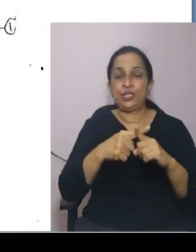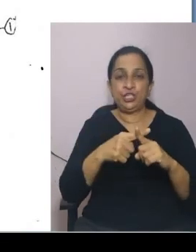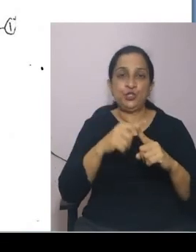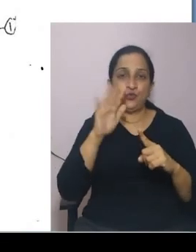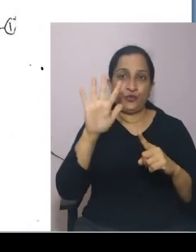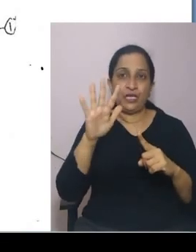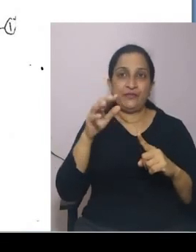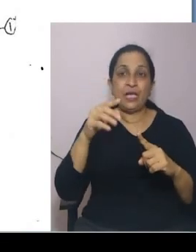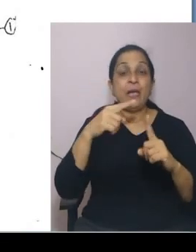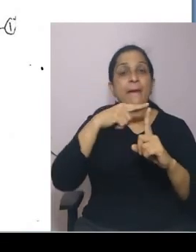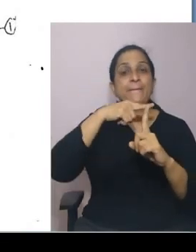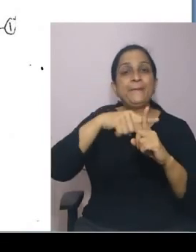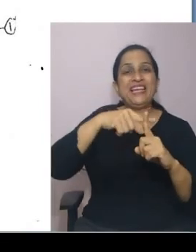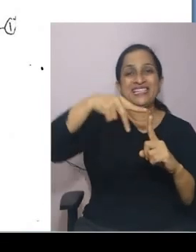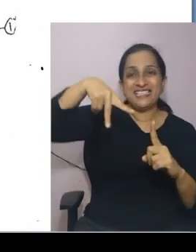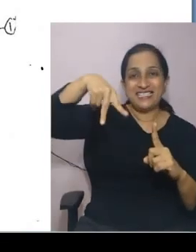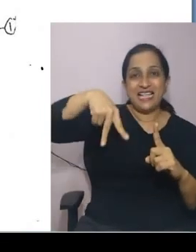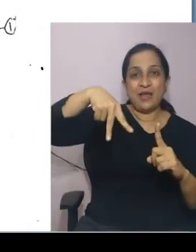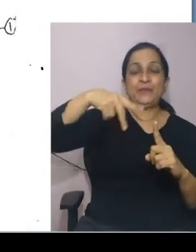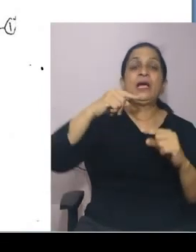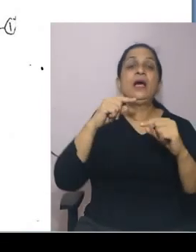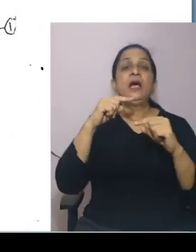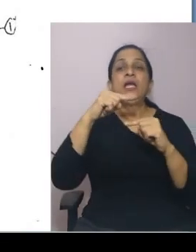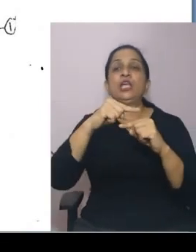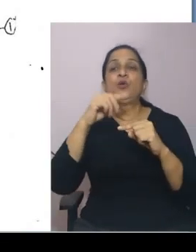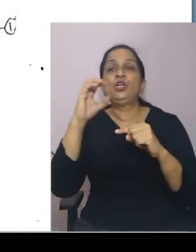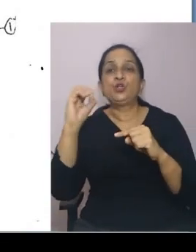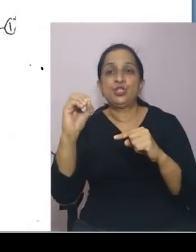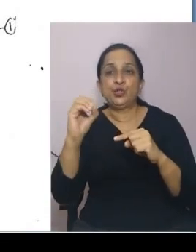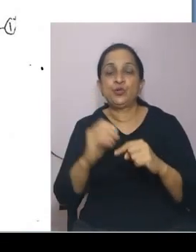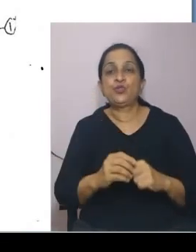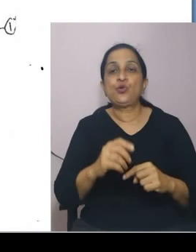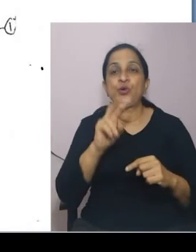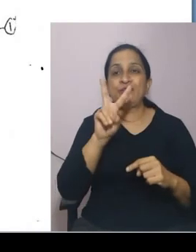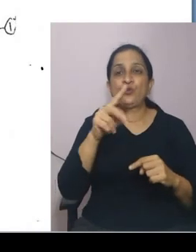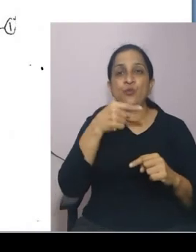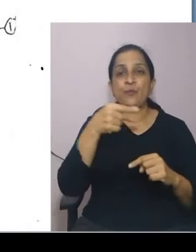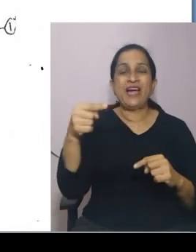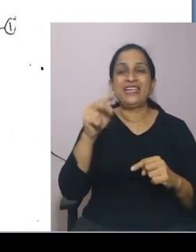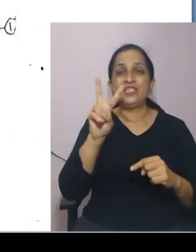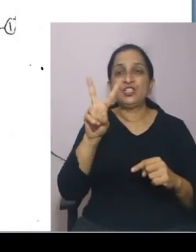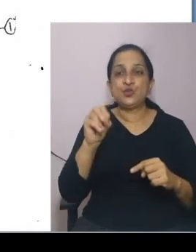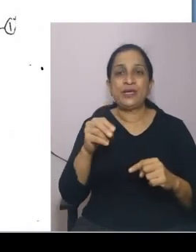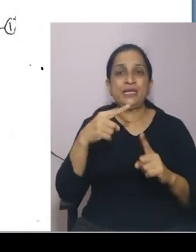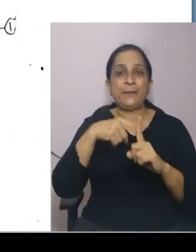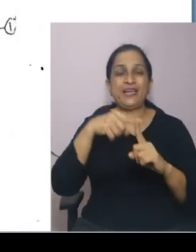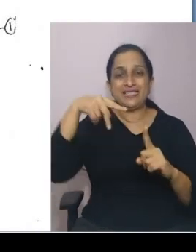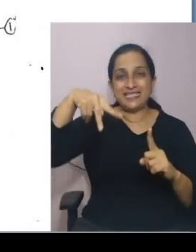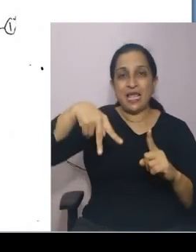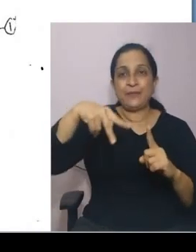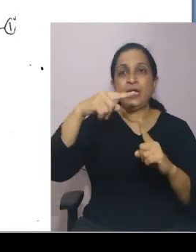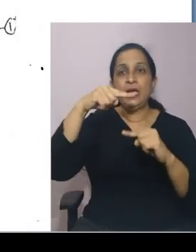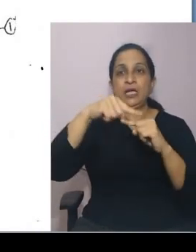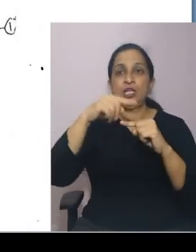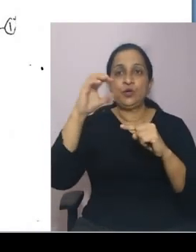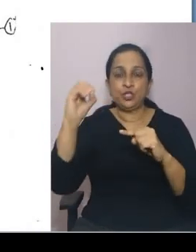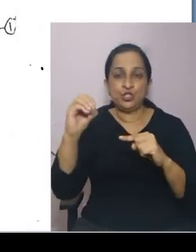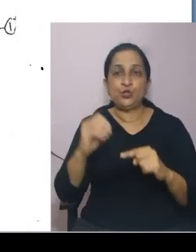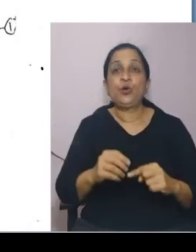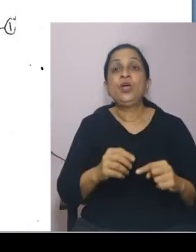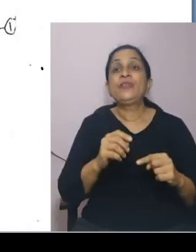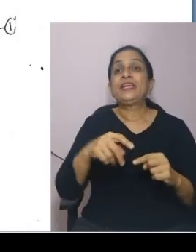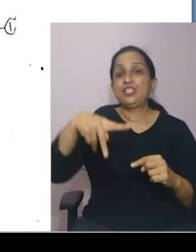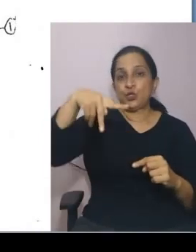1 and 5. So you get the value of lambda as 18. That is what is the purpose. Okay, so put that value of